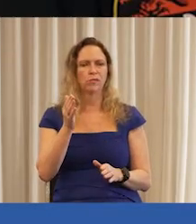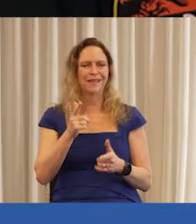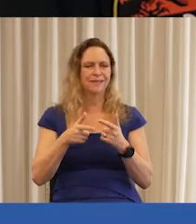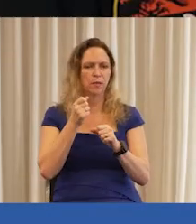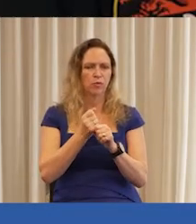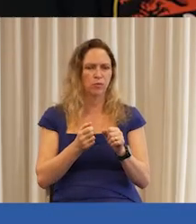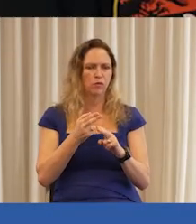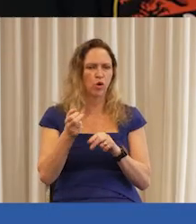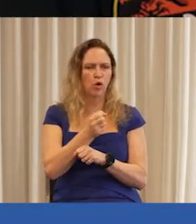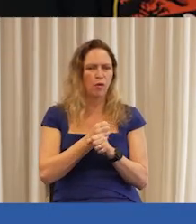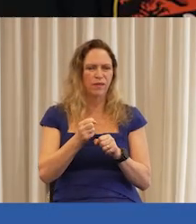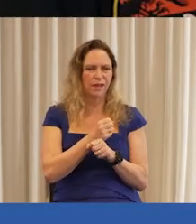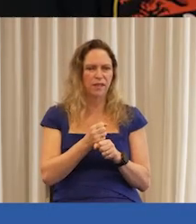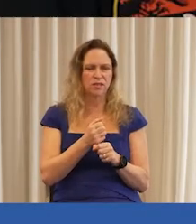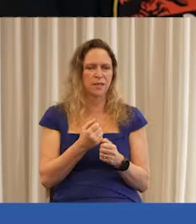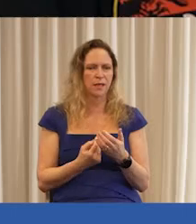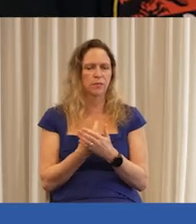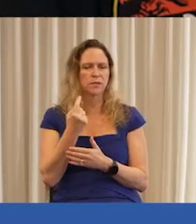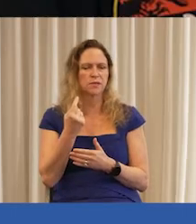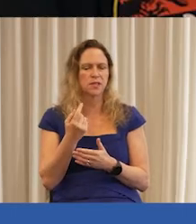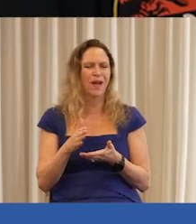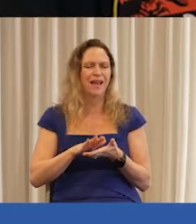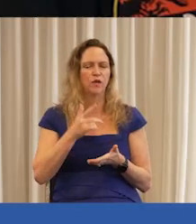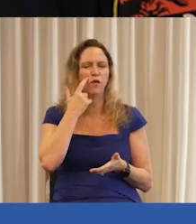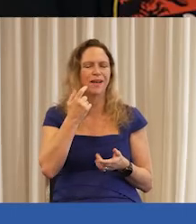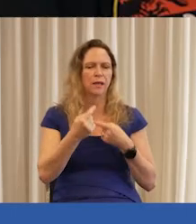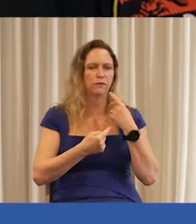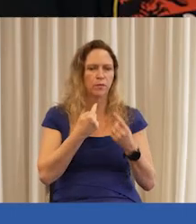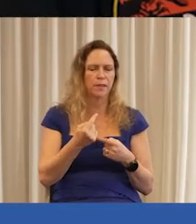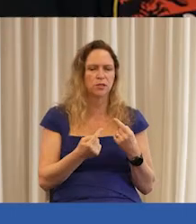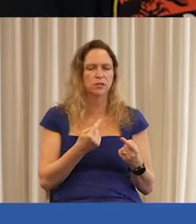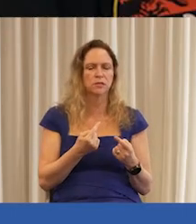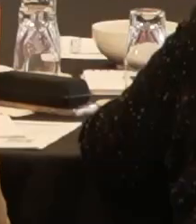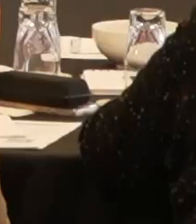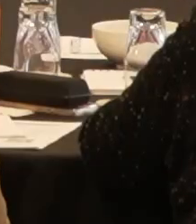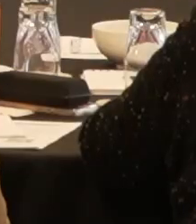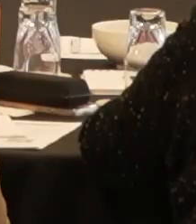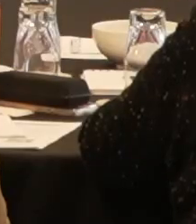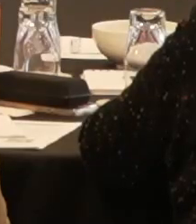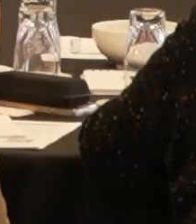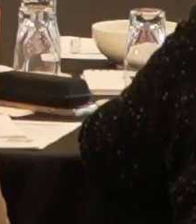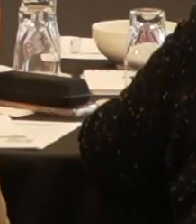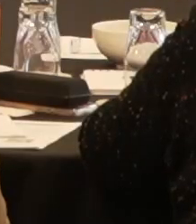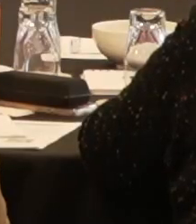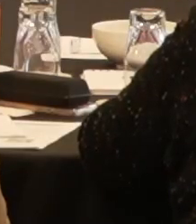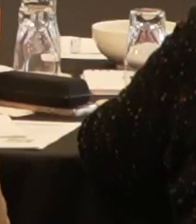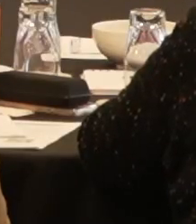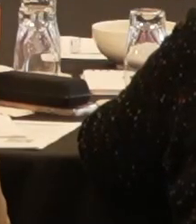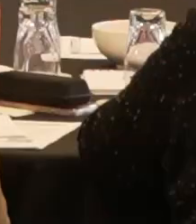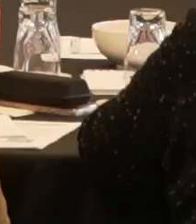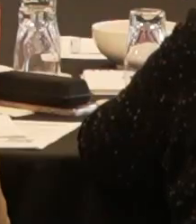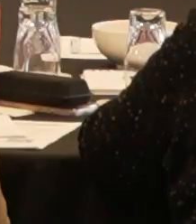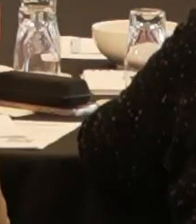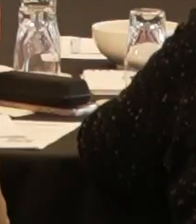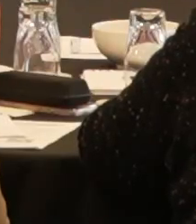those? Yeah, I think so her support team have come to me with different ideas at different times, and I've sort